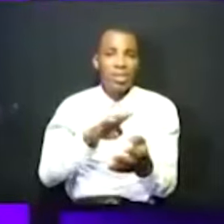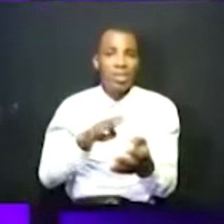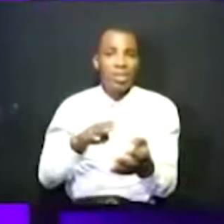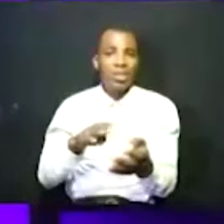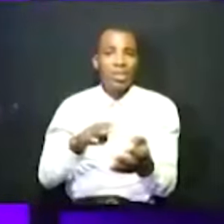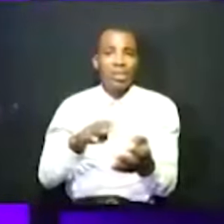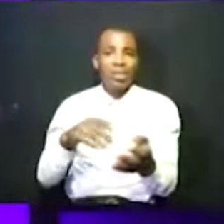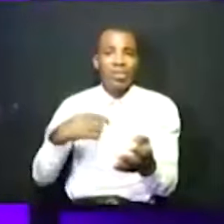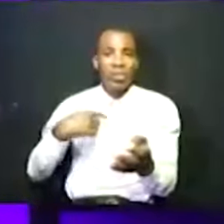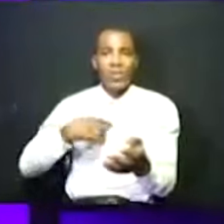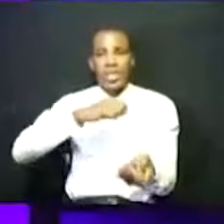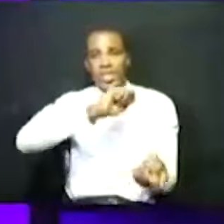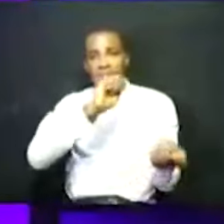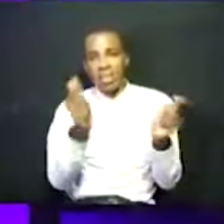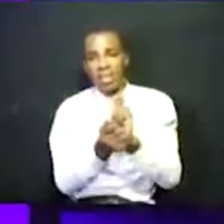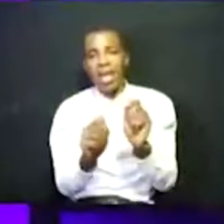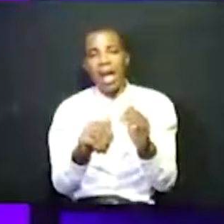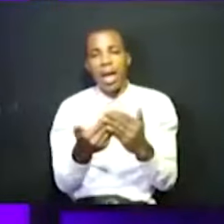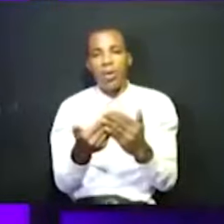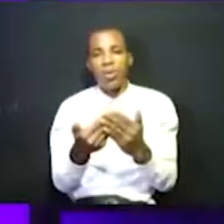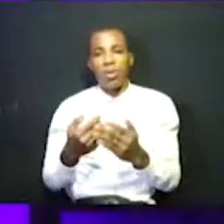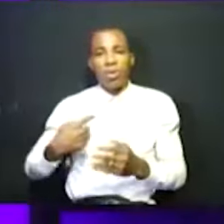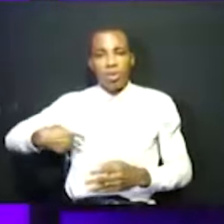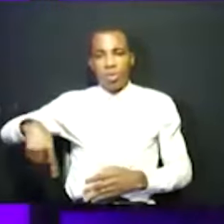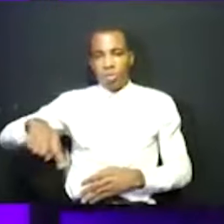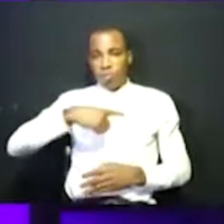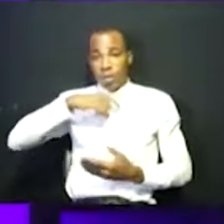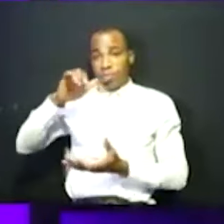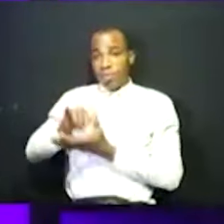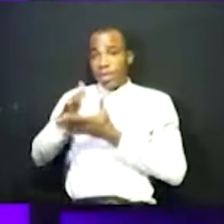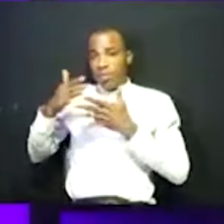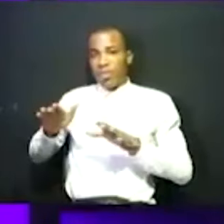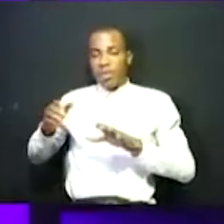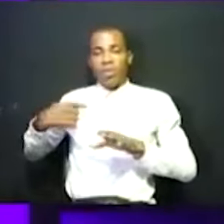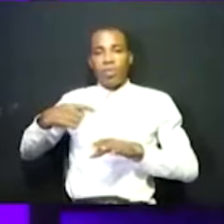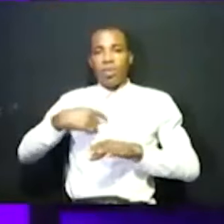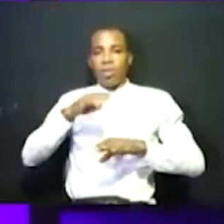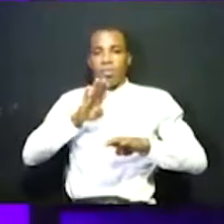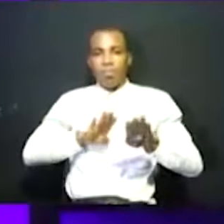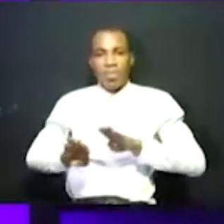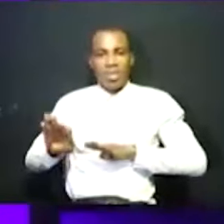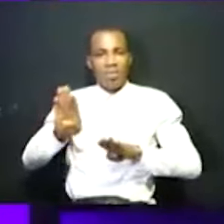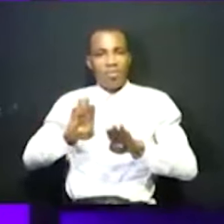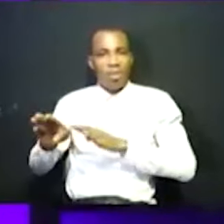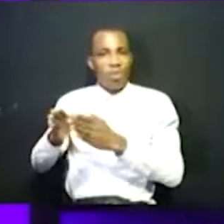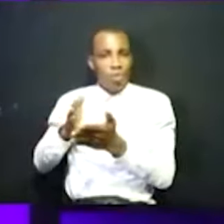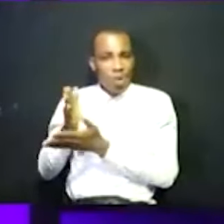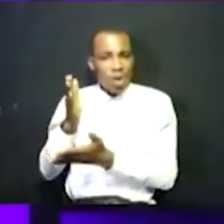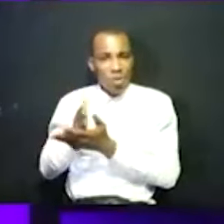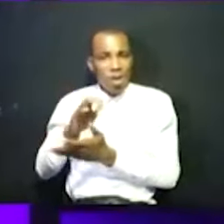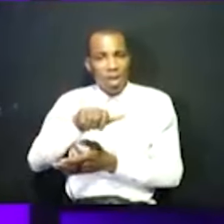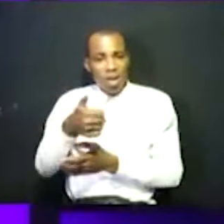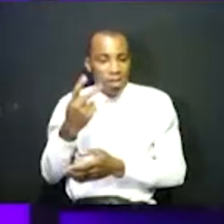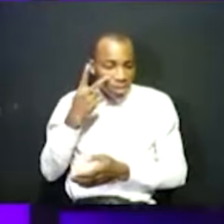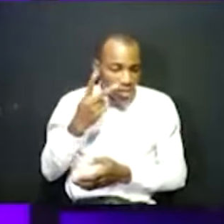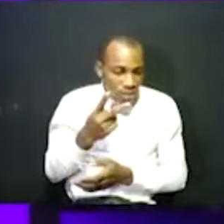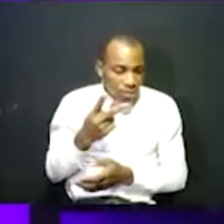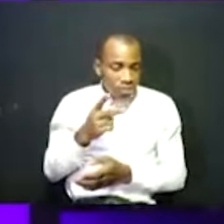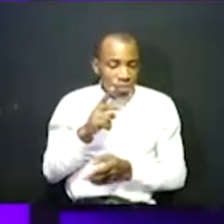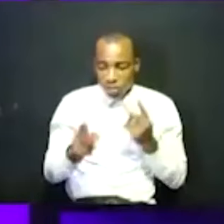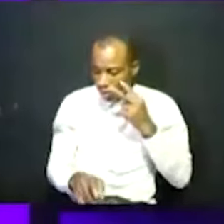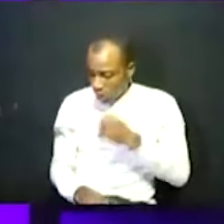and this lady will change her mind. Now, you need punk for war, warrior, and your papa. No, you're a pessia, and say you bet to me, I'm a warrior, I am